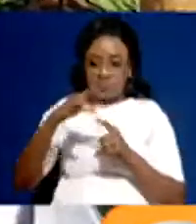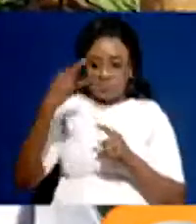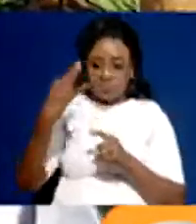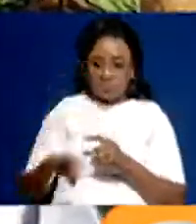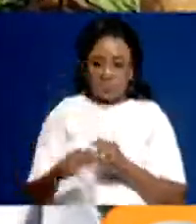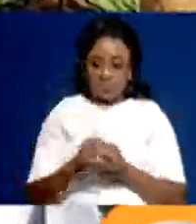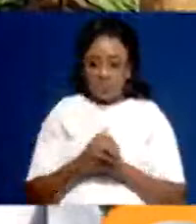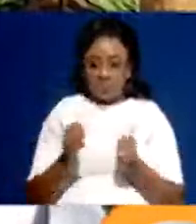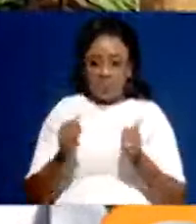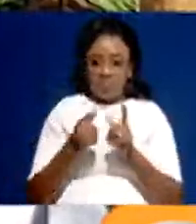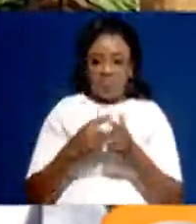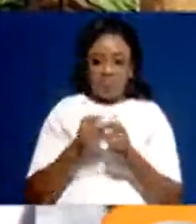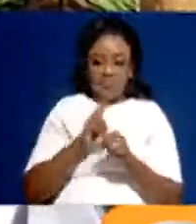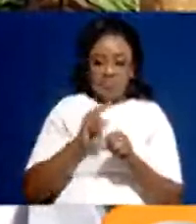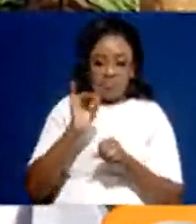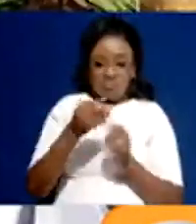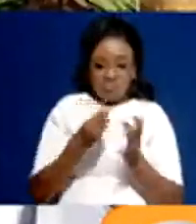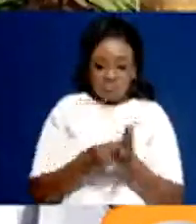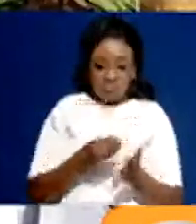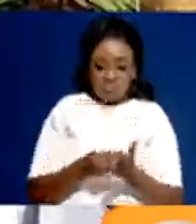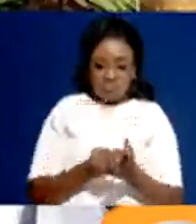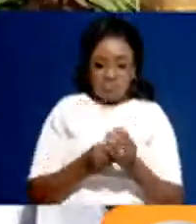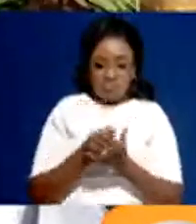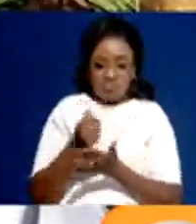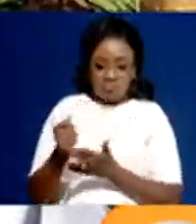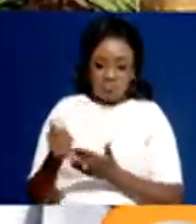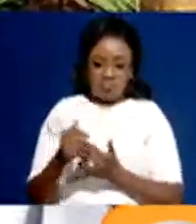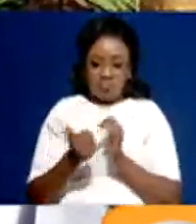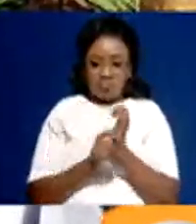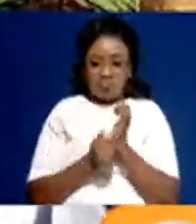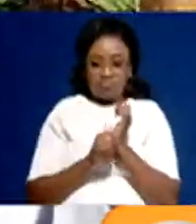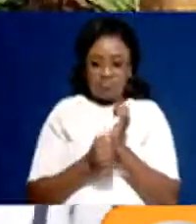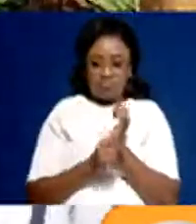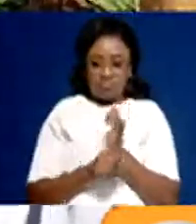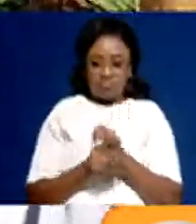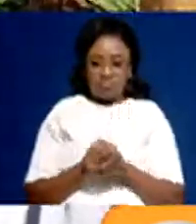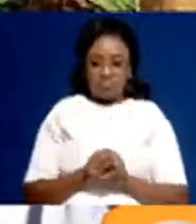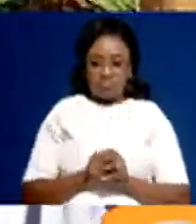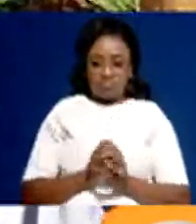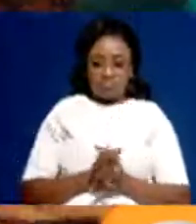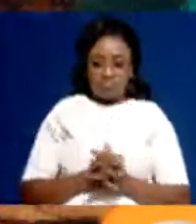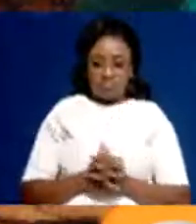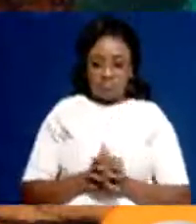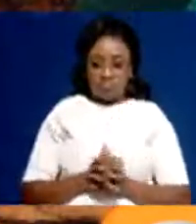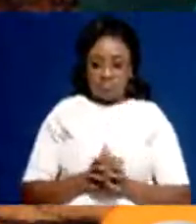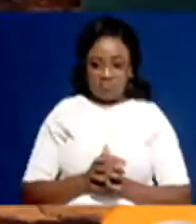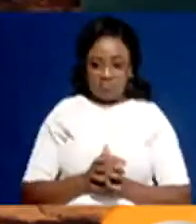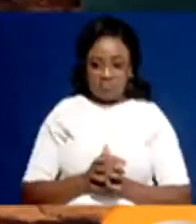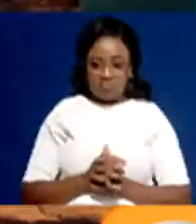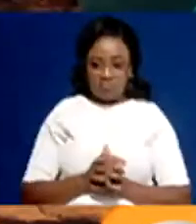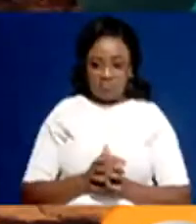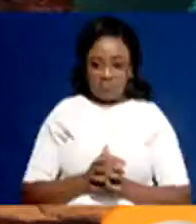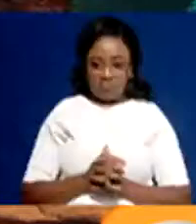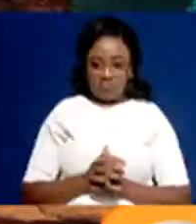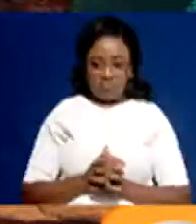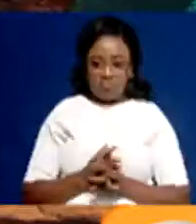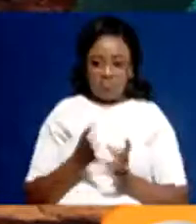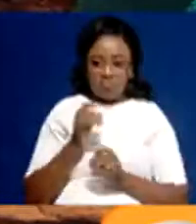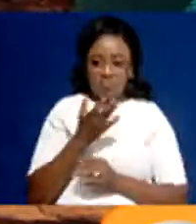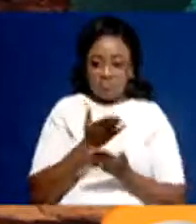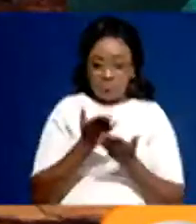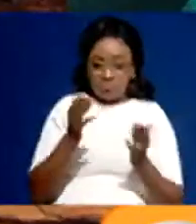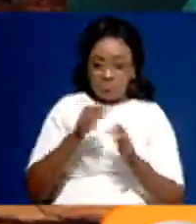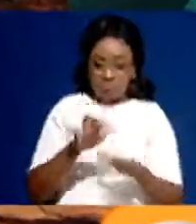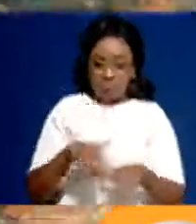and then use that money to buy the maize that is a staple here. The farmers were also trained on